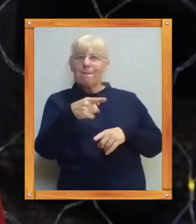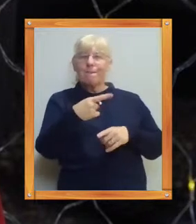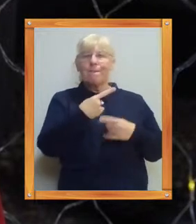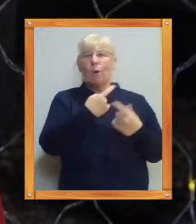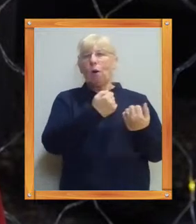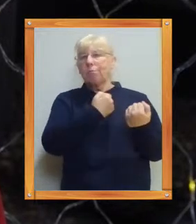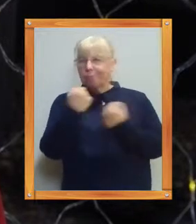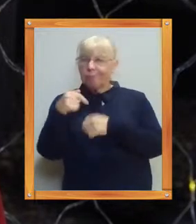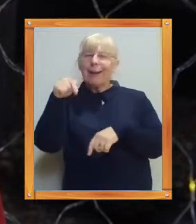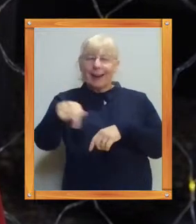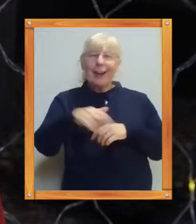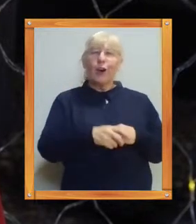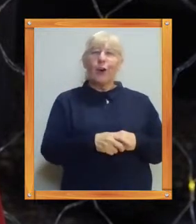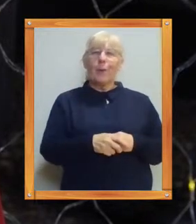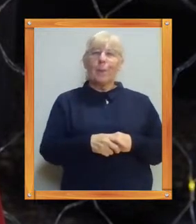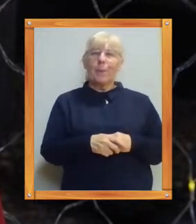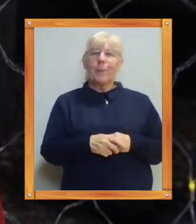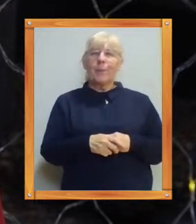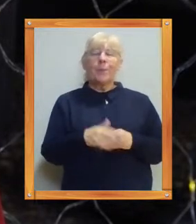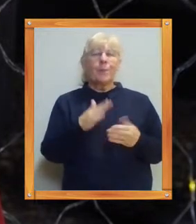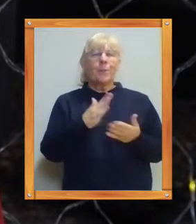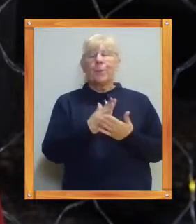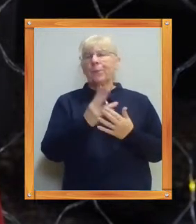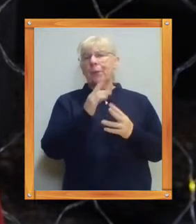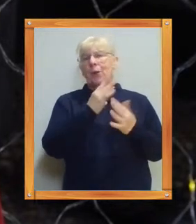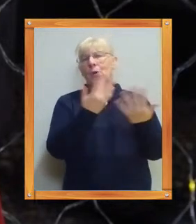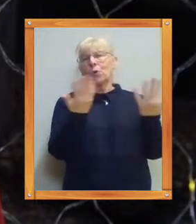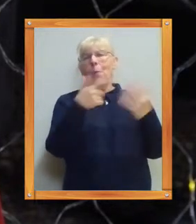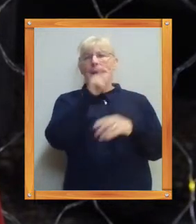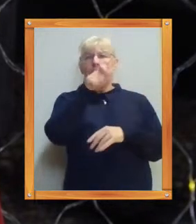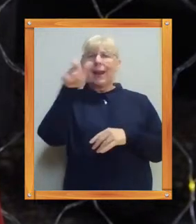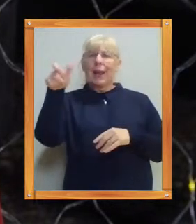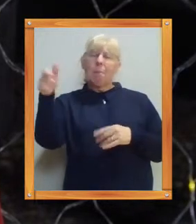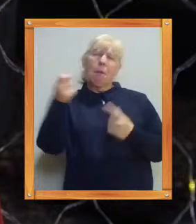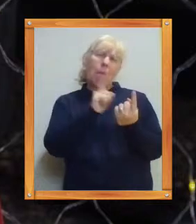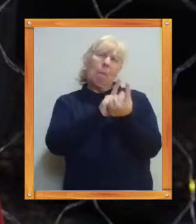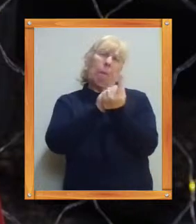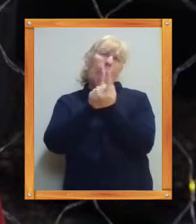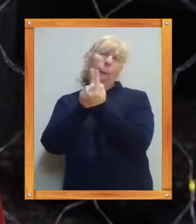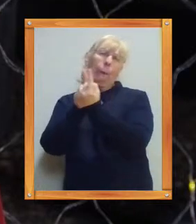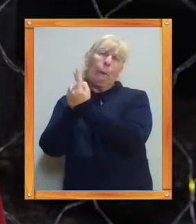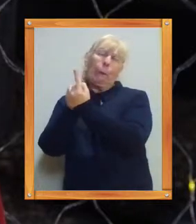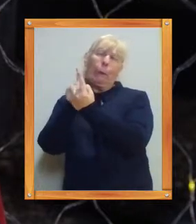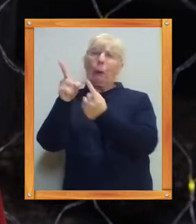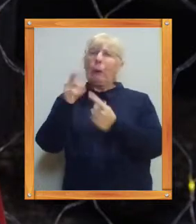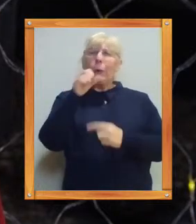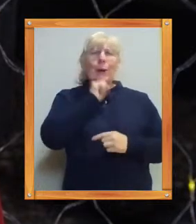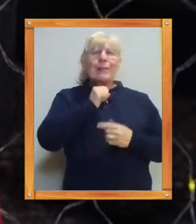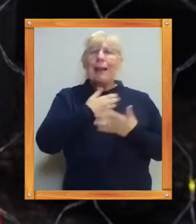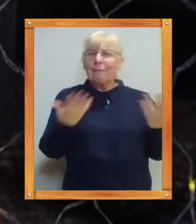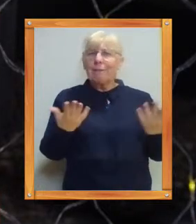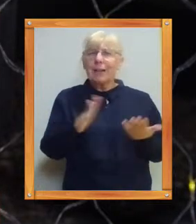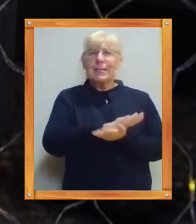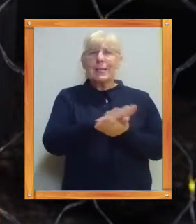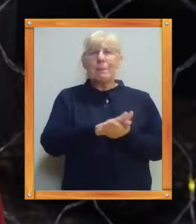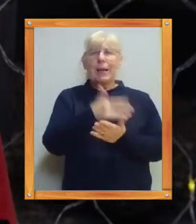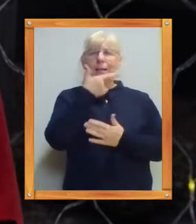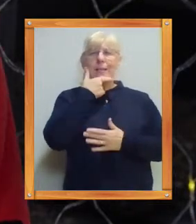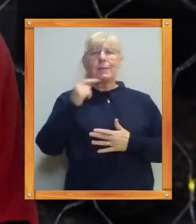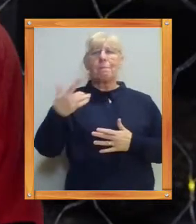actions, have made a difference to other people's lives. I thank everyone who has shown